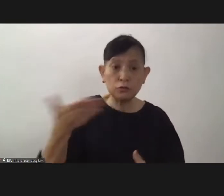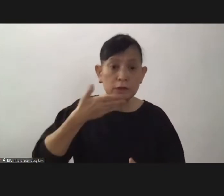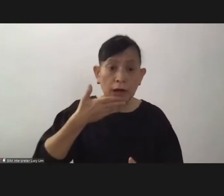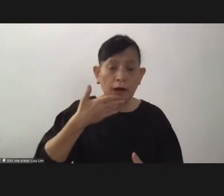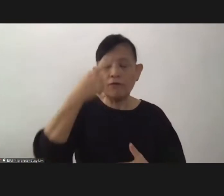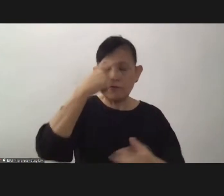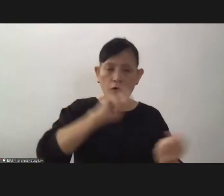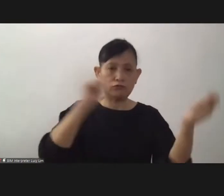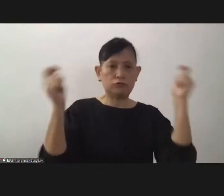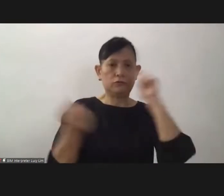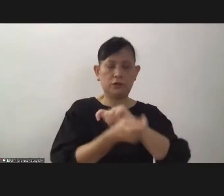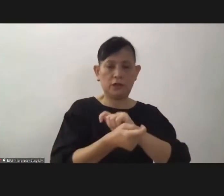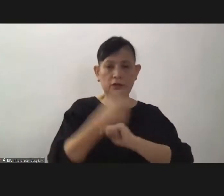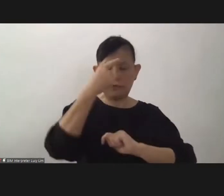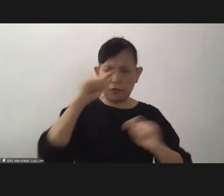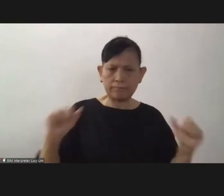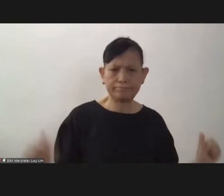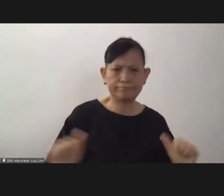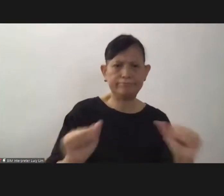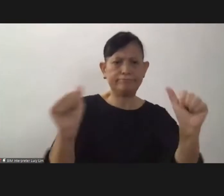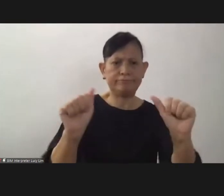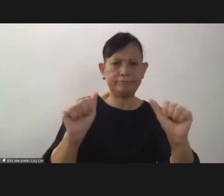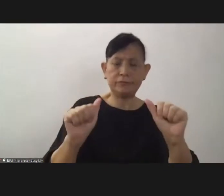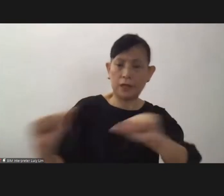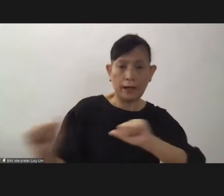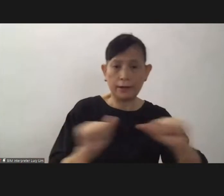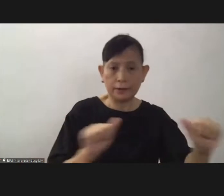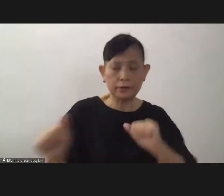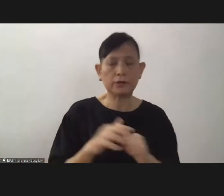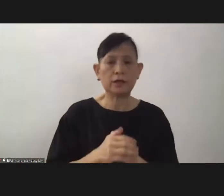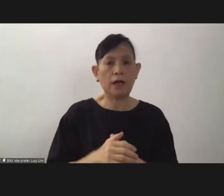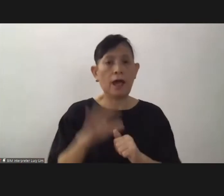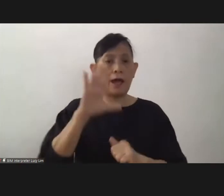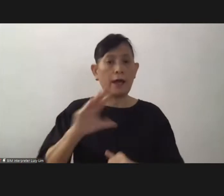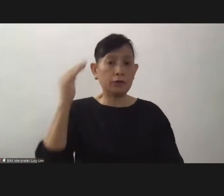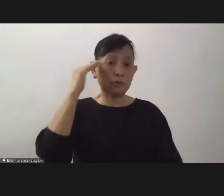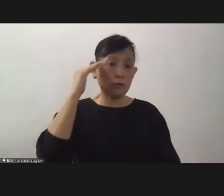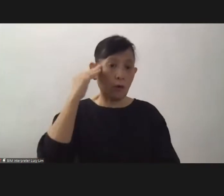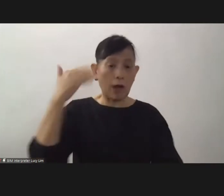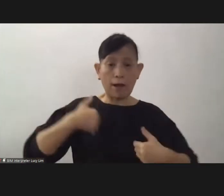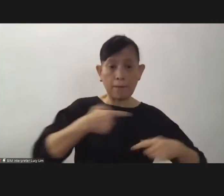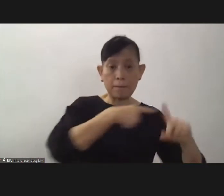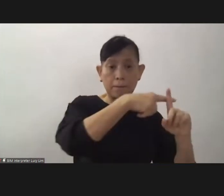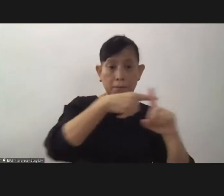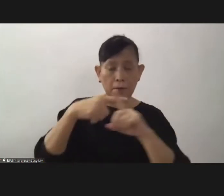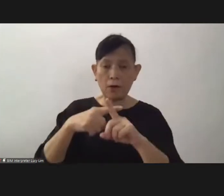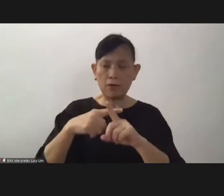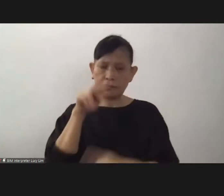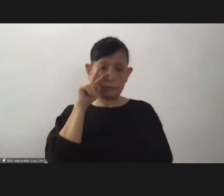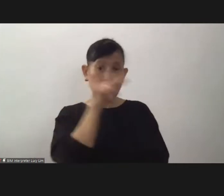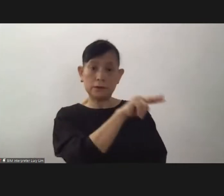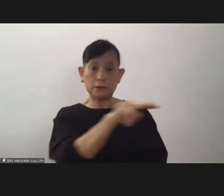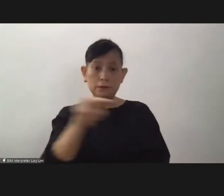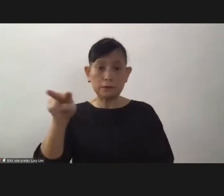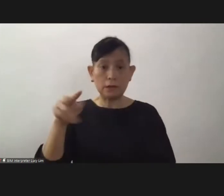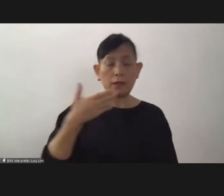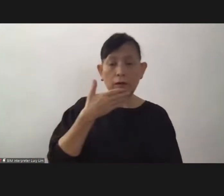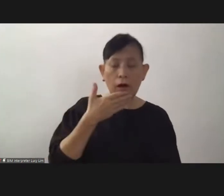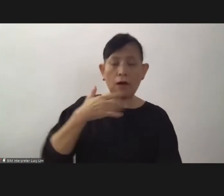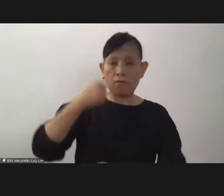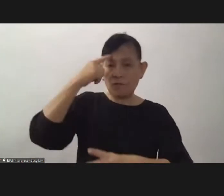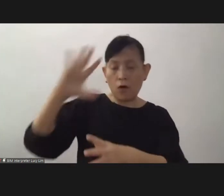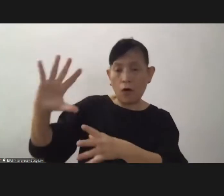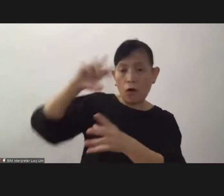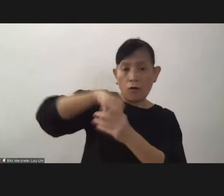further action. Despite the positivity that has been seen among youth in terms of the involvement